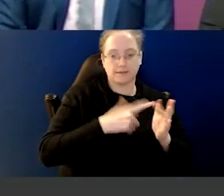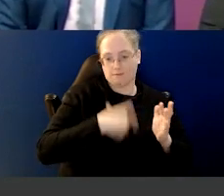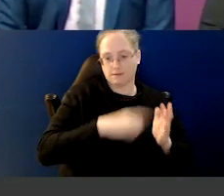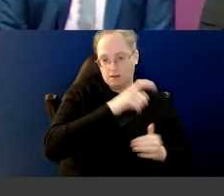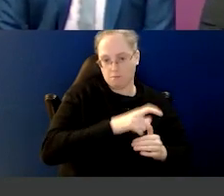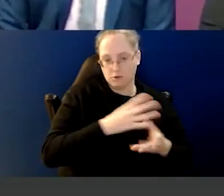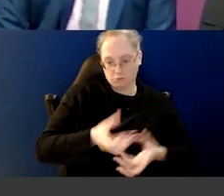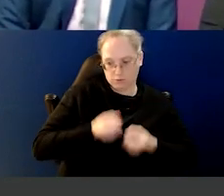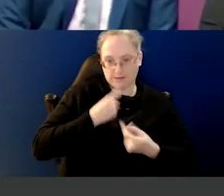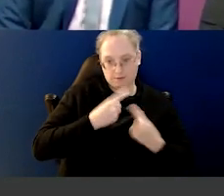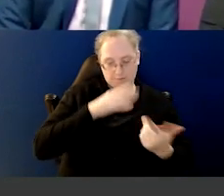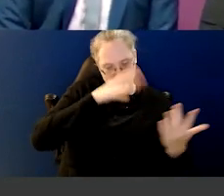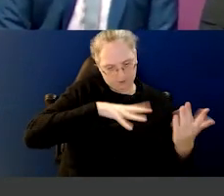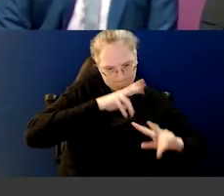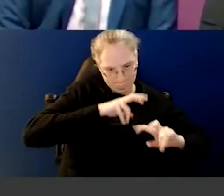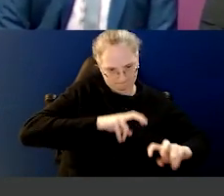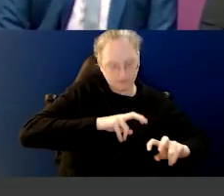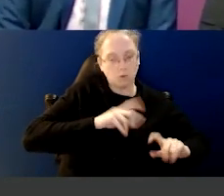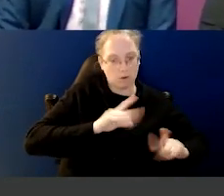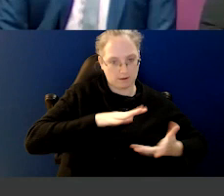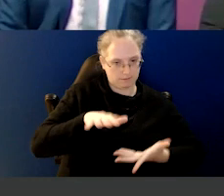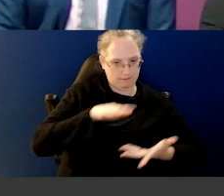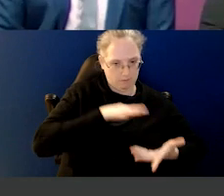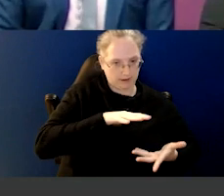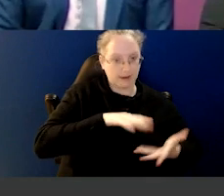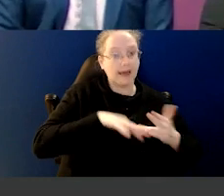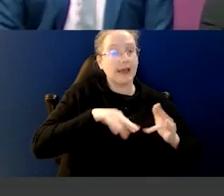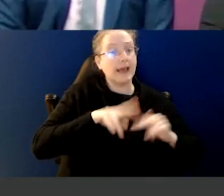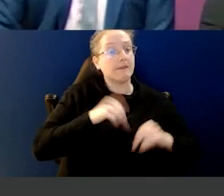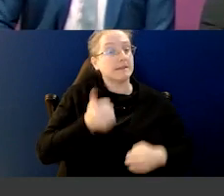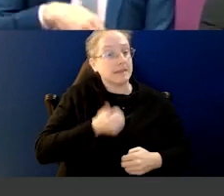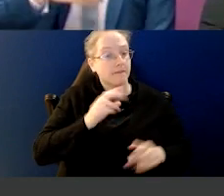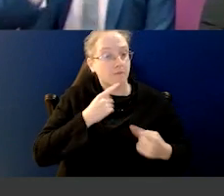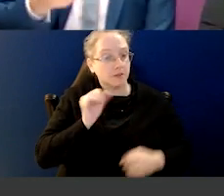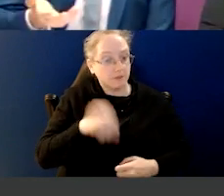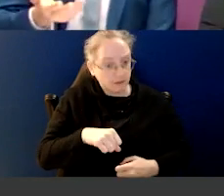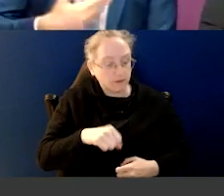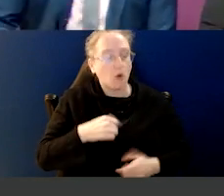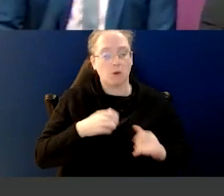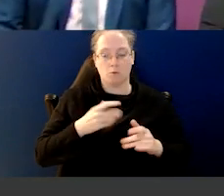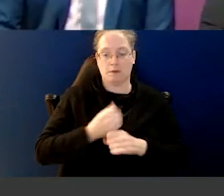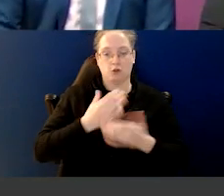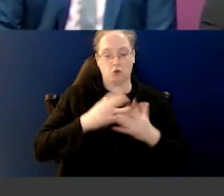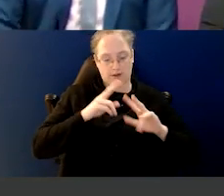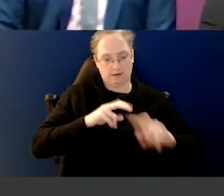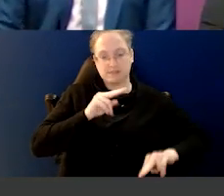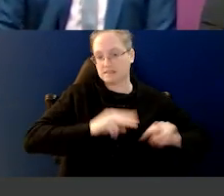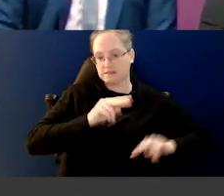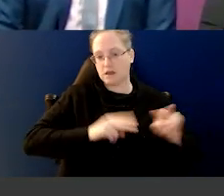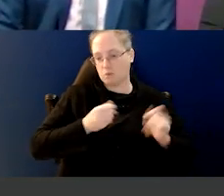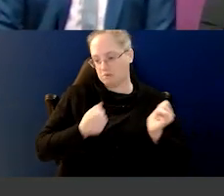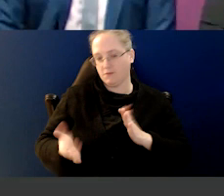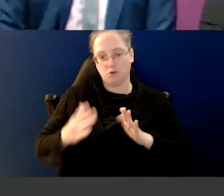there's sufficient information, as Sue mentioned earlier, we'll just proceed with the assessment so that we can give you an outcome as early as